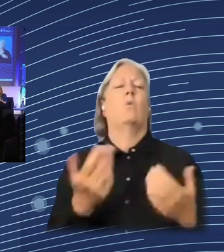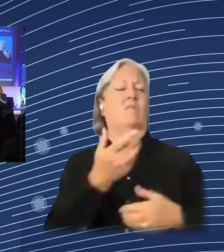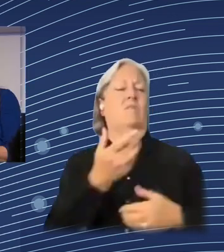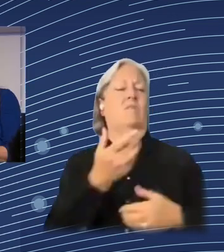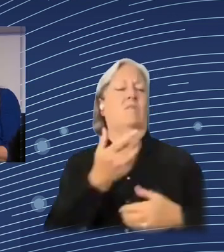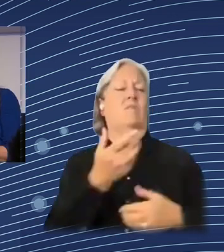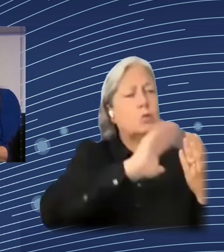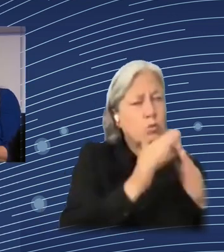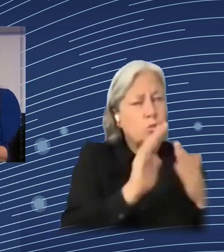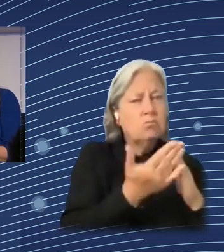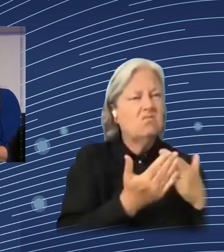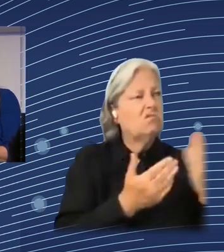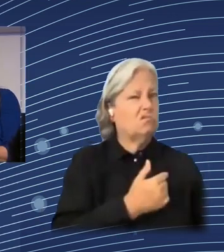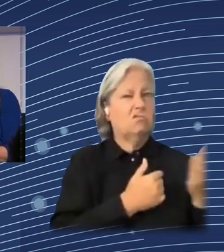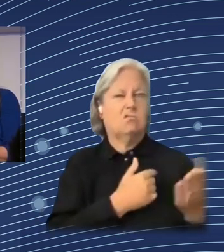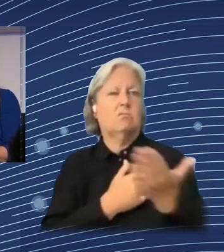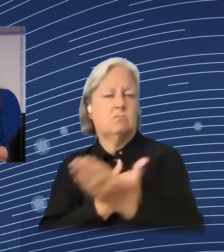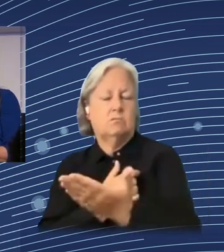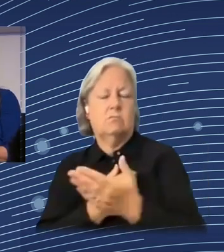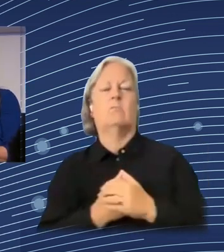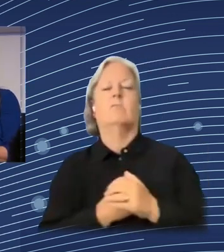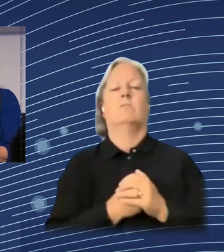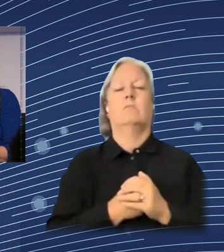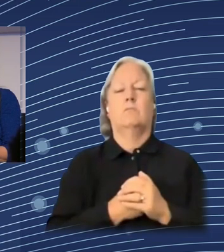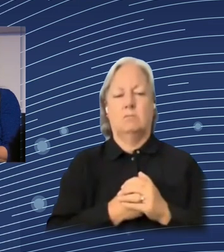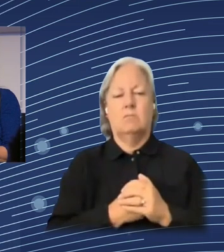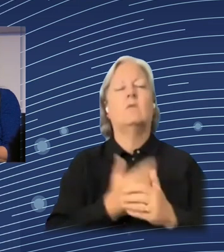and triangular collaboration,